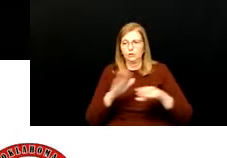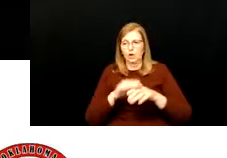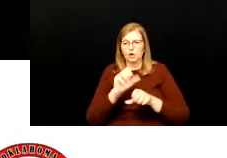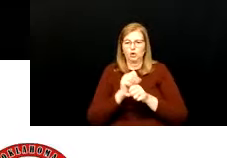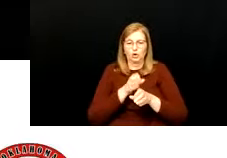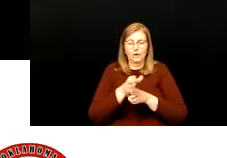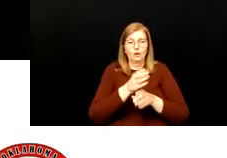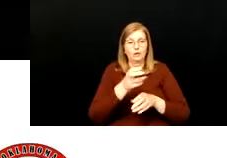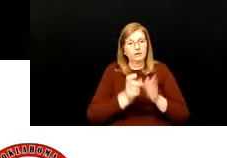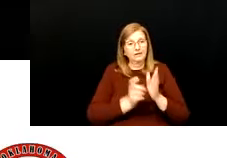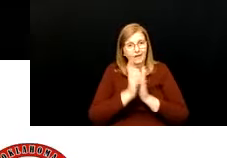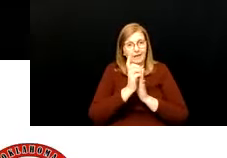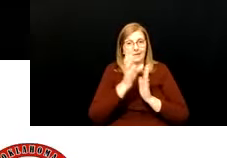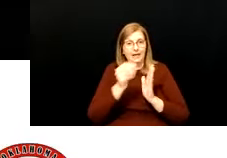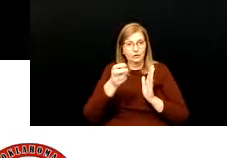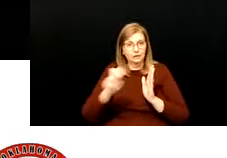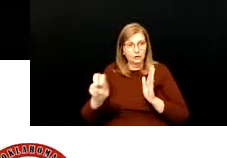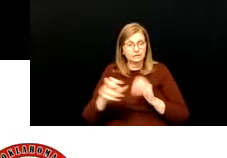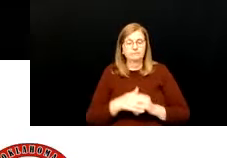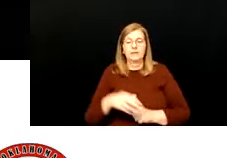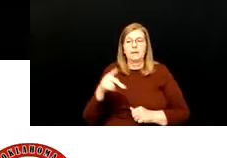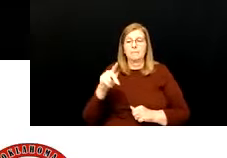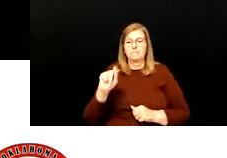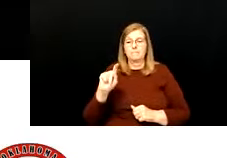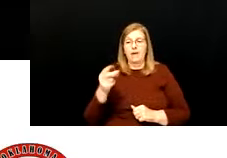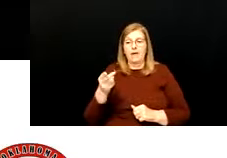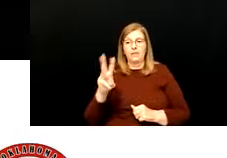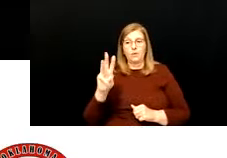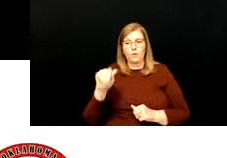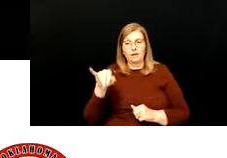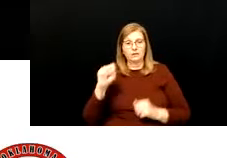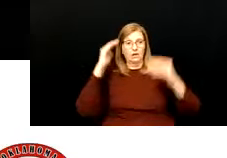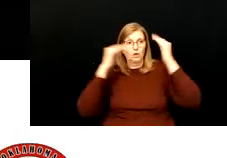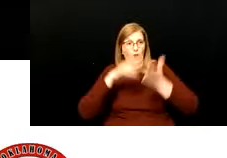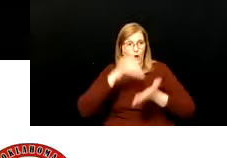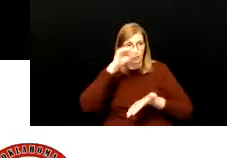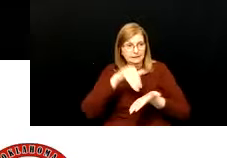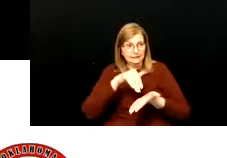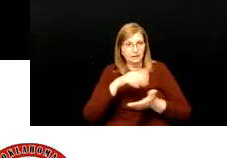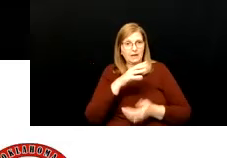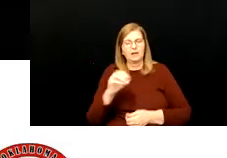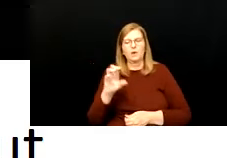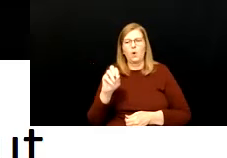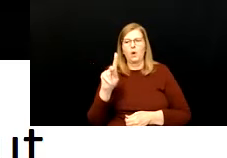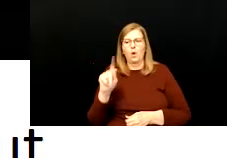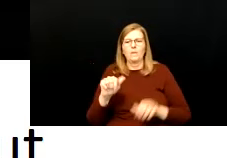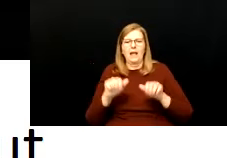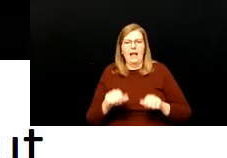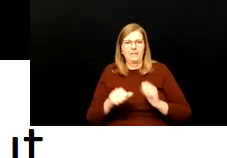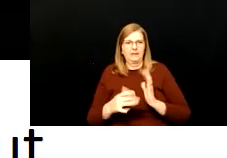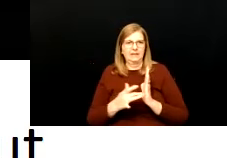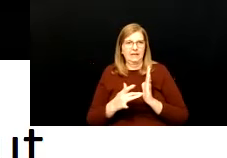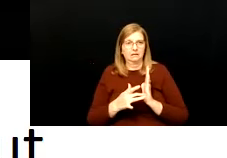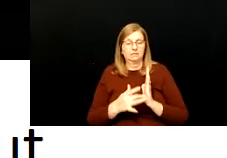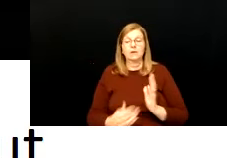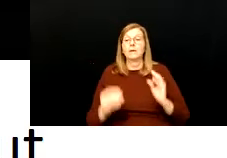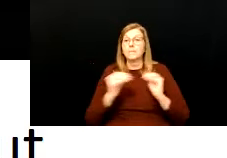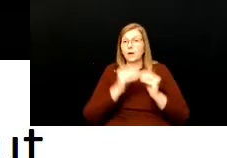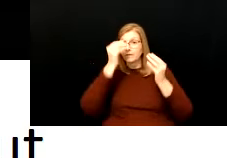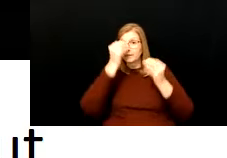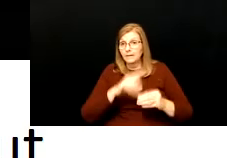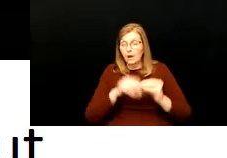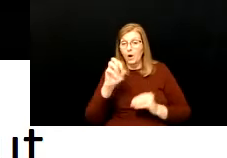and Transition, Pathways Adult Learning Center, and Oklahoma Able Tech. For more information about the